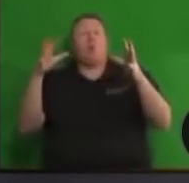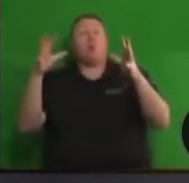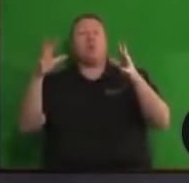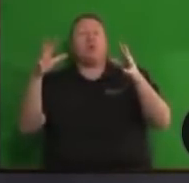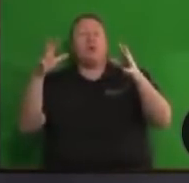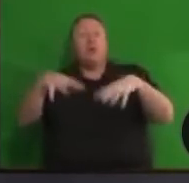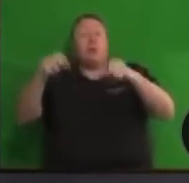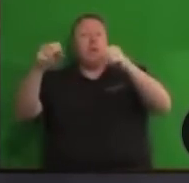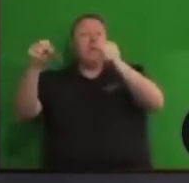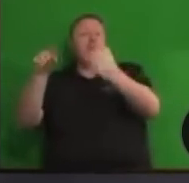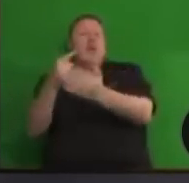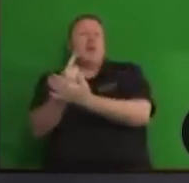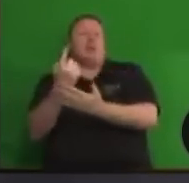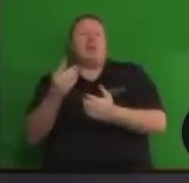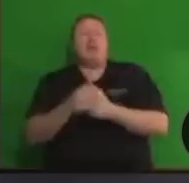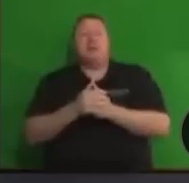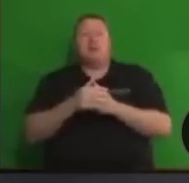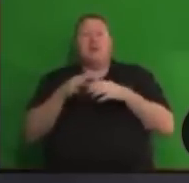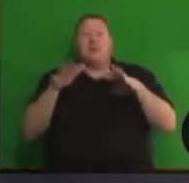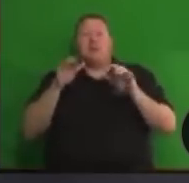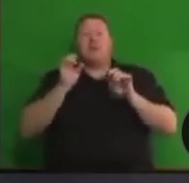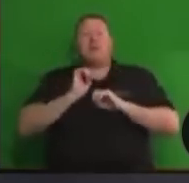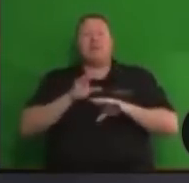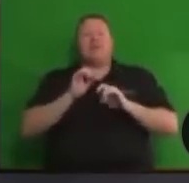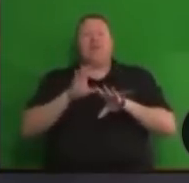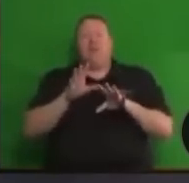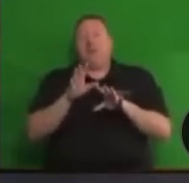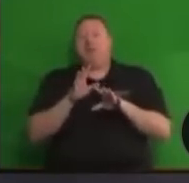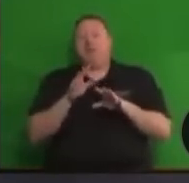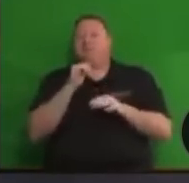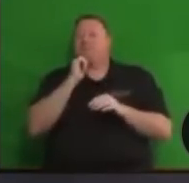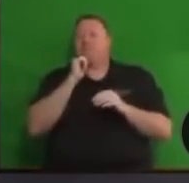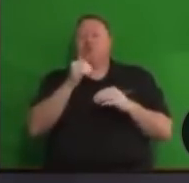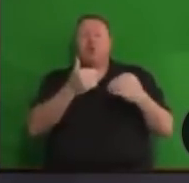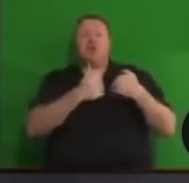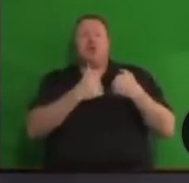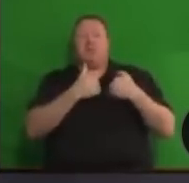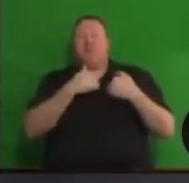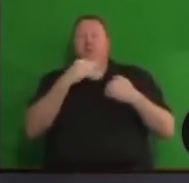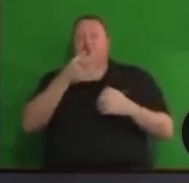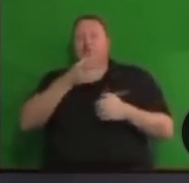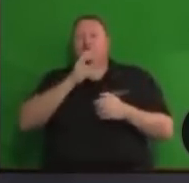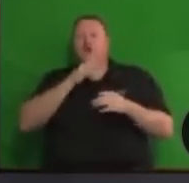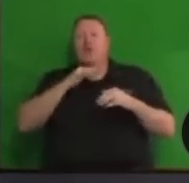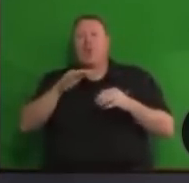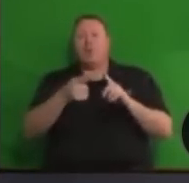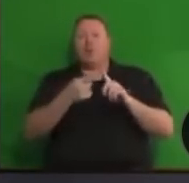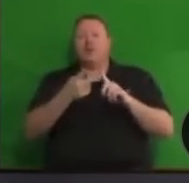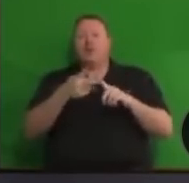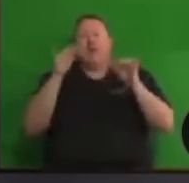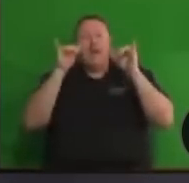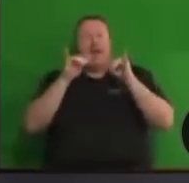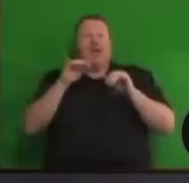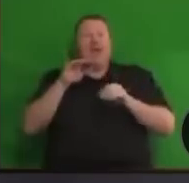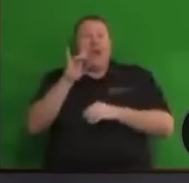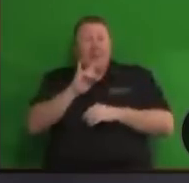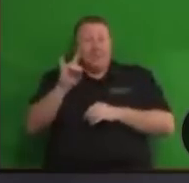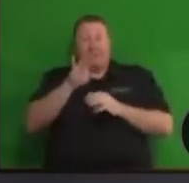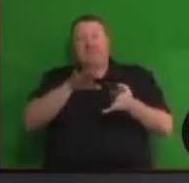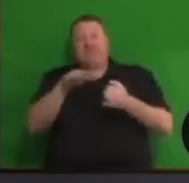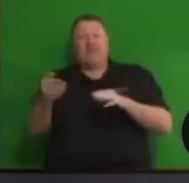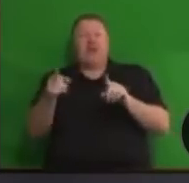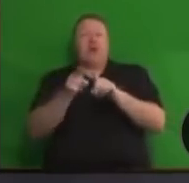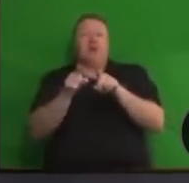suffer from dehydration and unsafe drinking water. Livestock will die from the same causes.